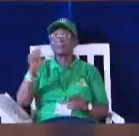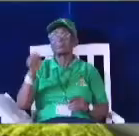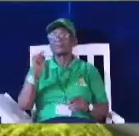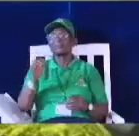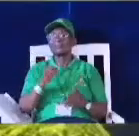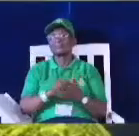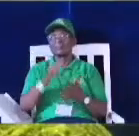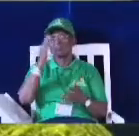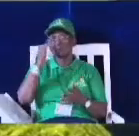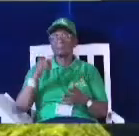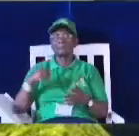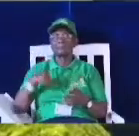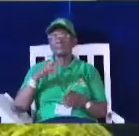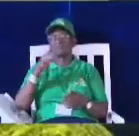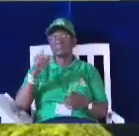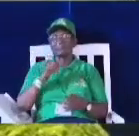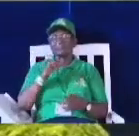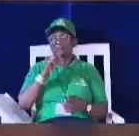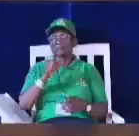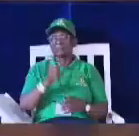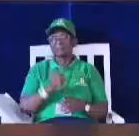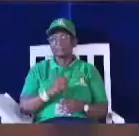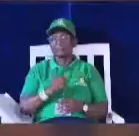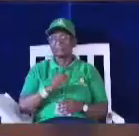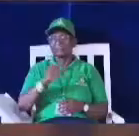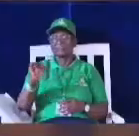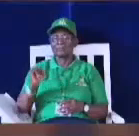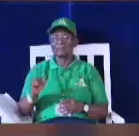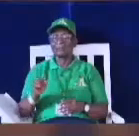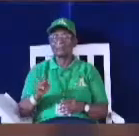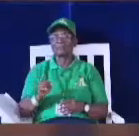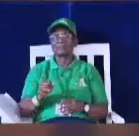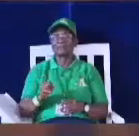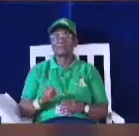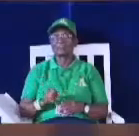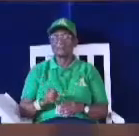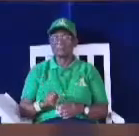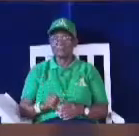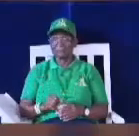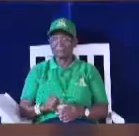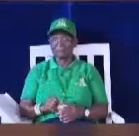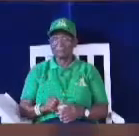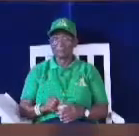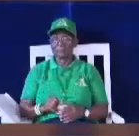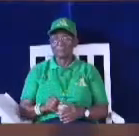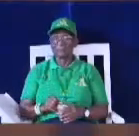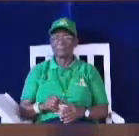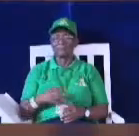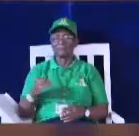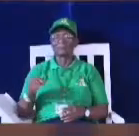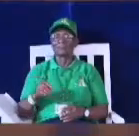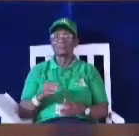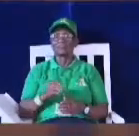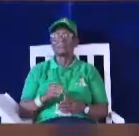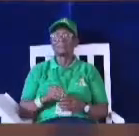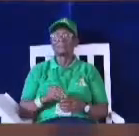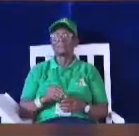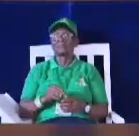There are some of us, God would have healed you, but he knows you. He knows you won't talk.